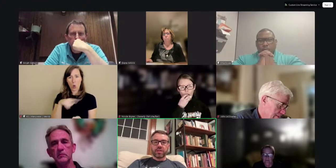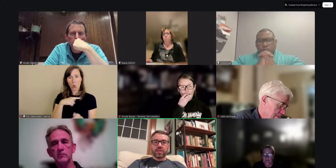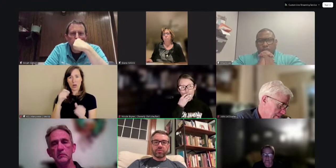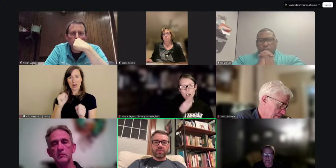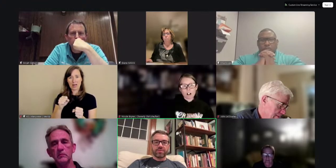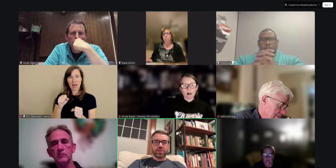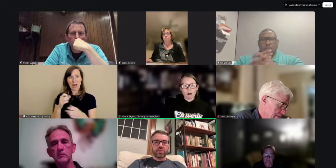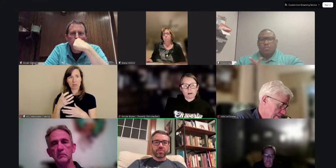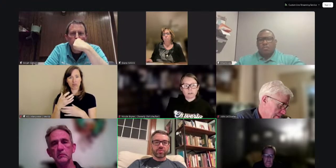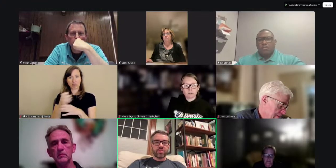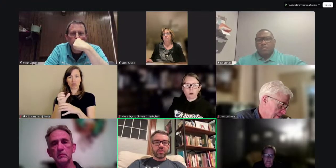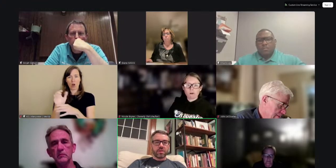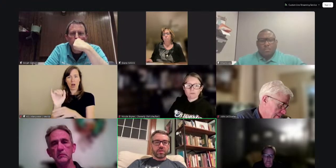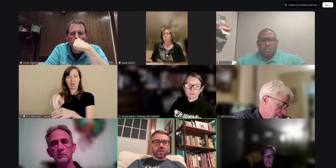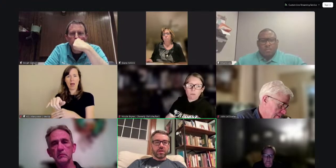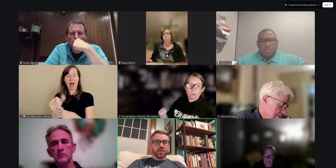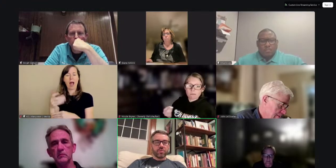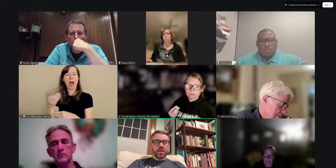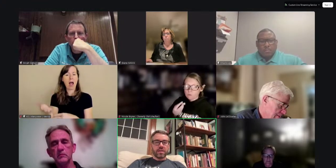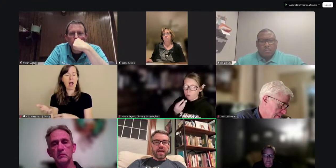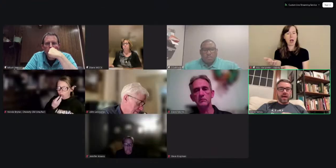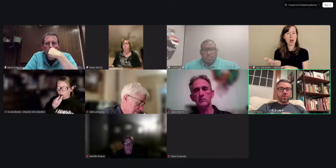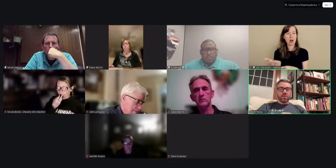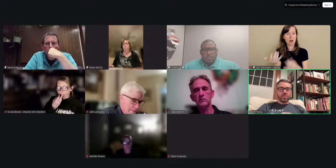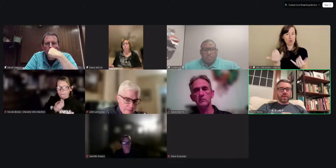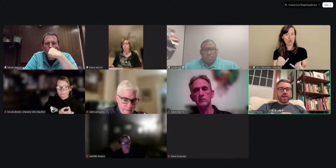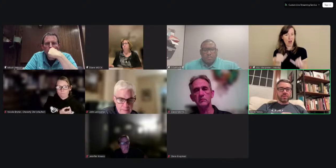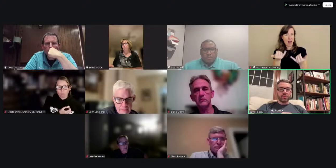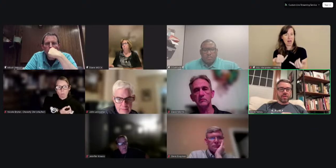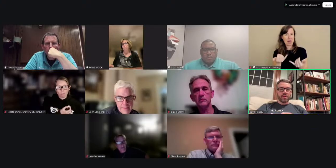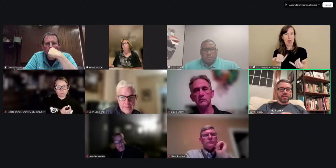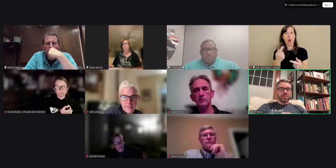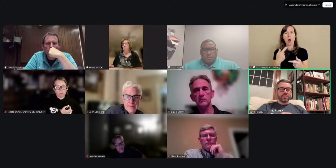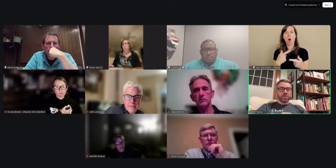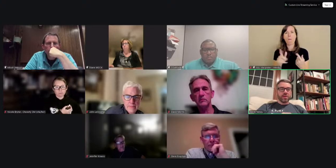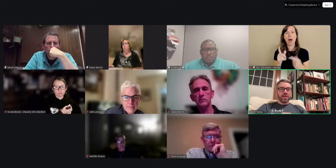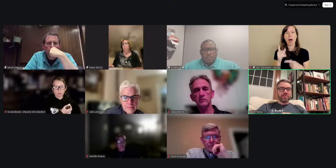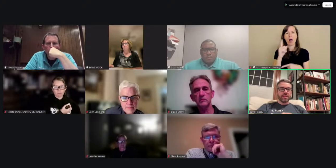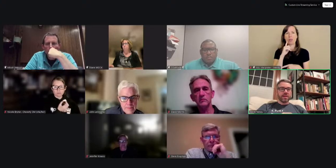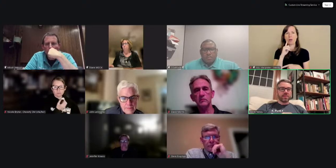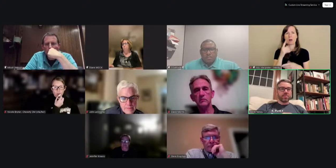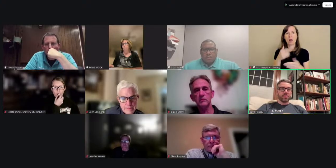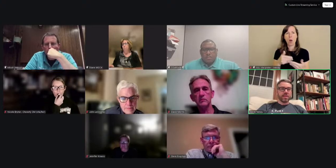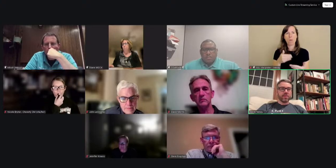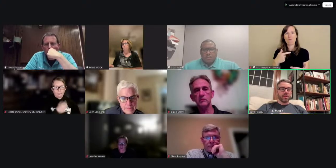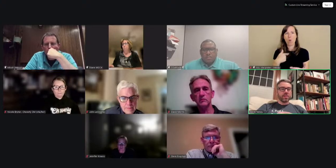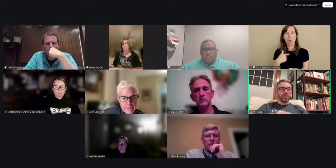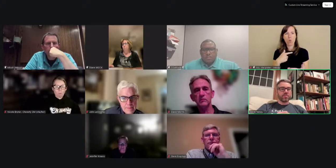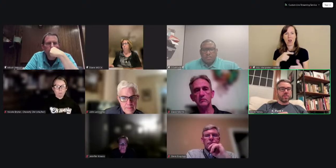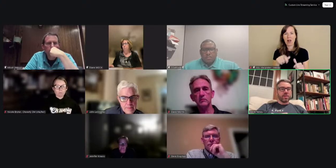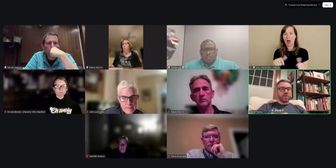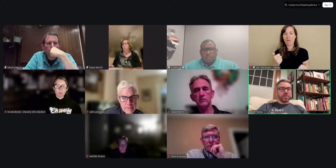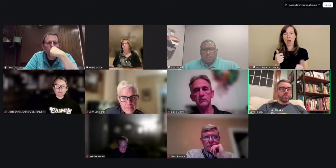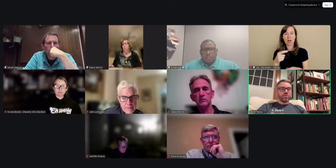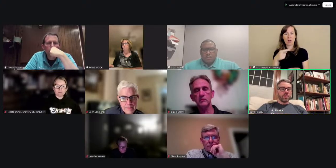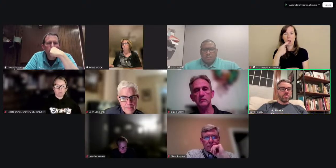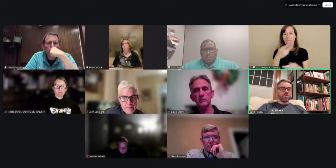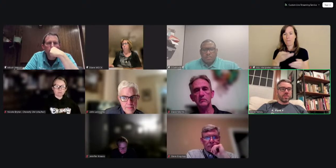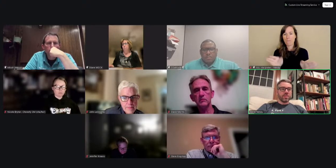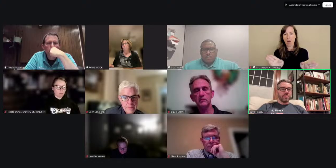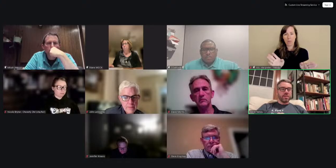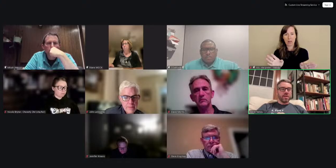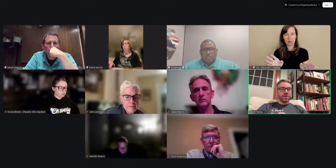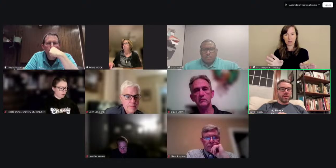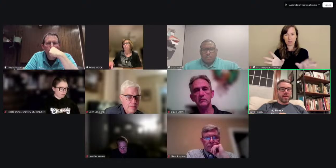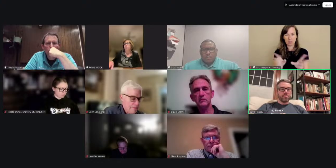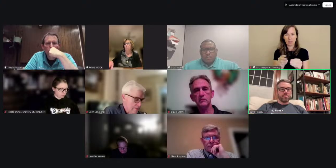those in rough terms right now, but I do think that before we have any kind of public hearing on this, those numbers need